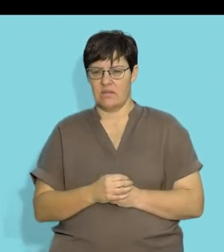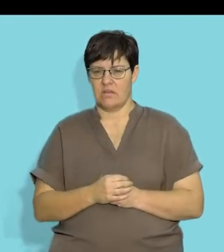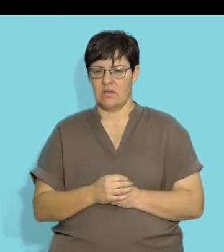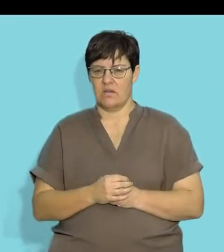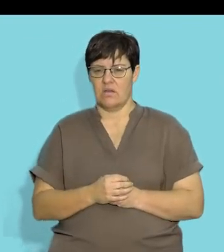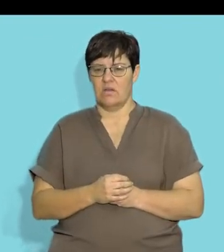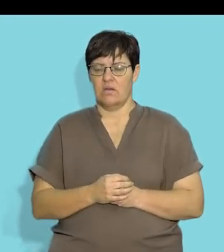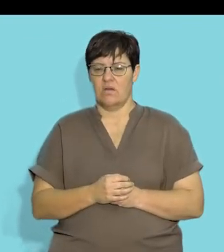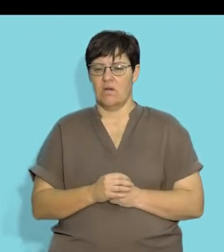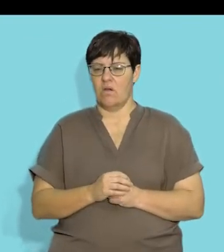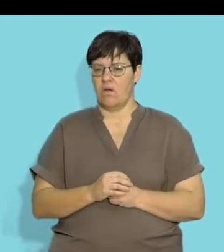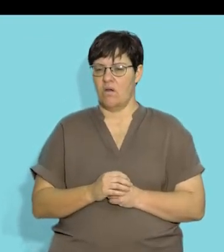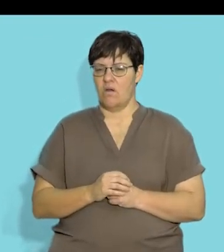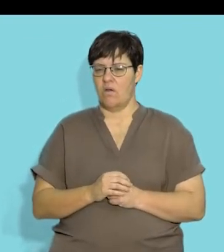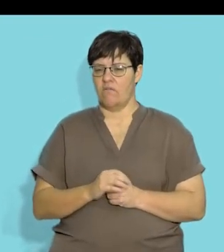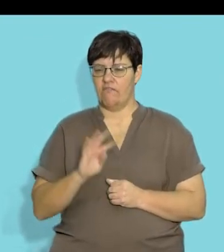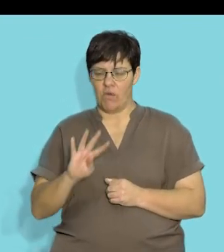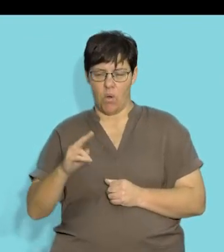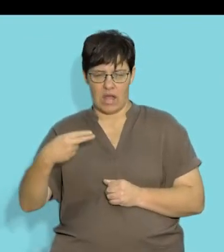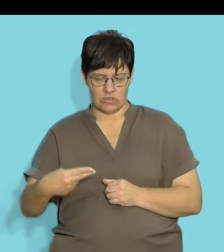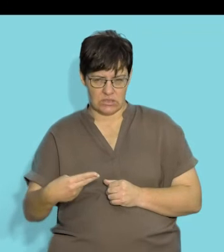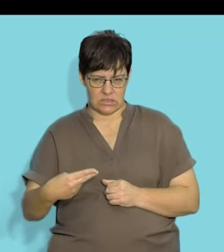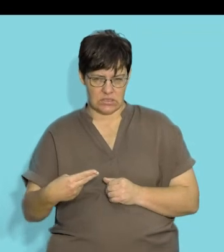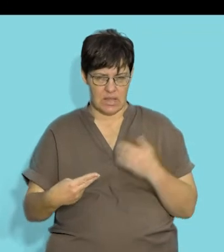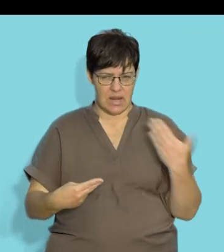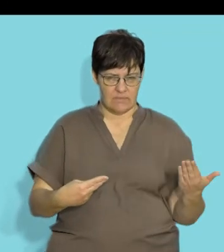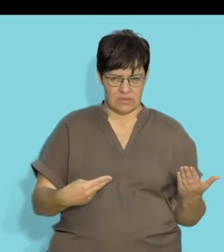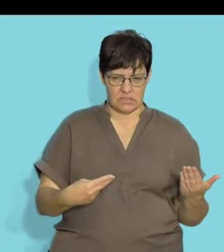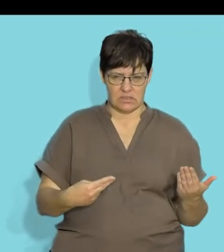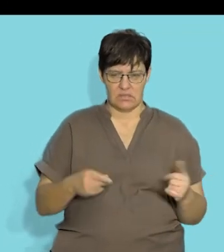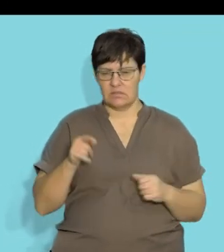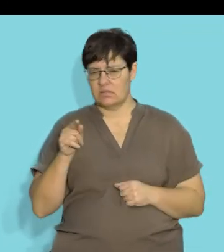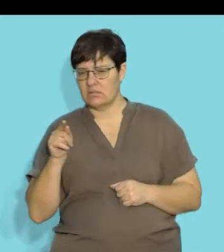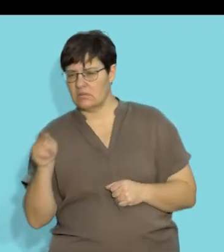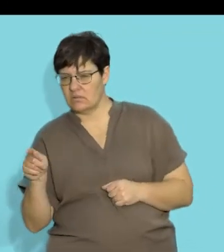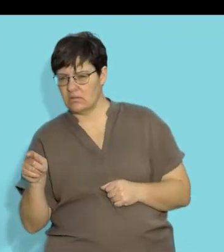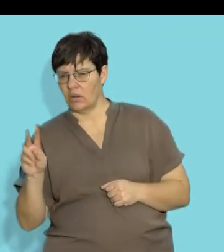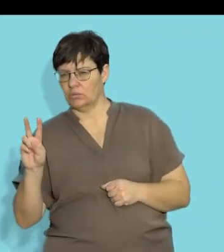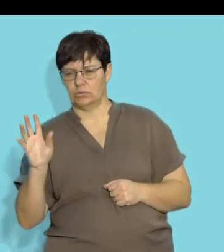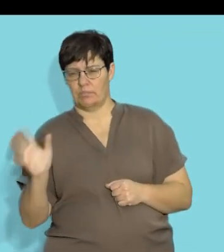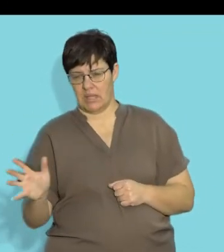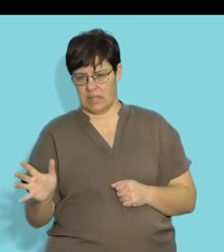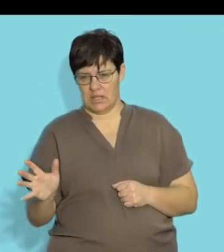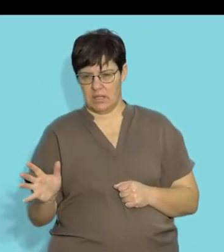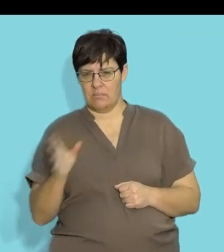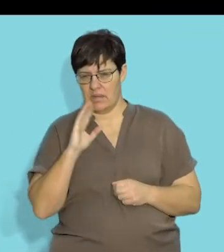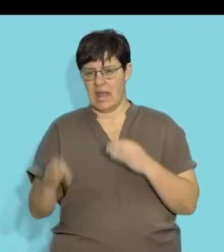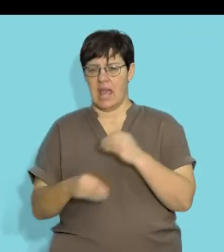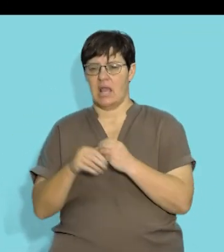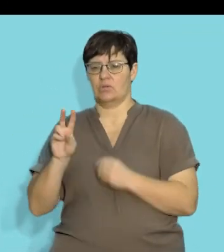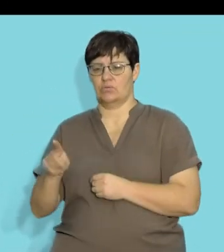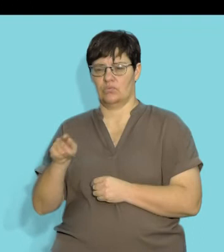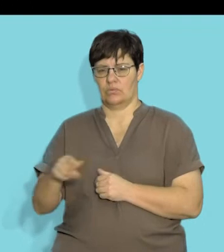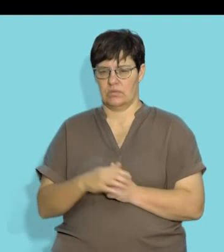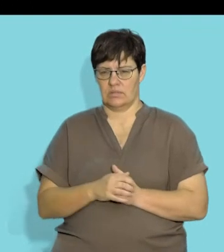okay? And then on the left, and then on the right, we only have 2. So it means we need a 2 there,